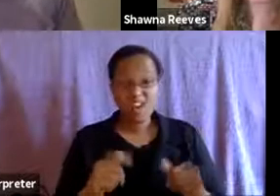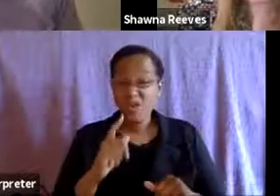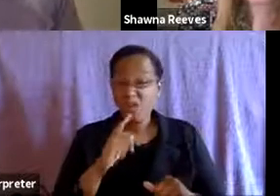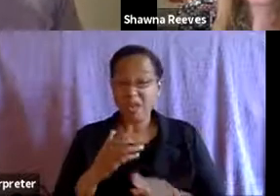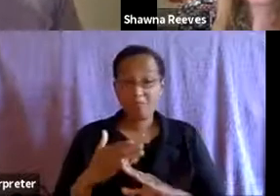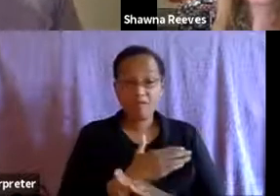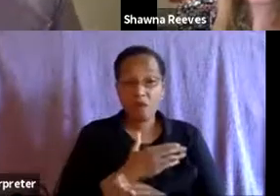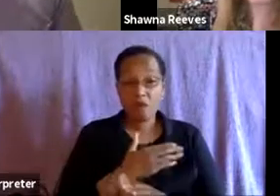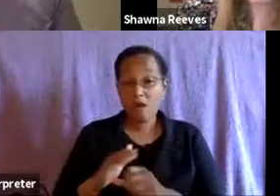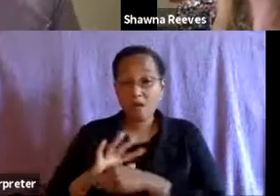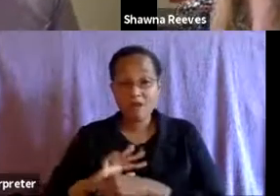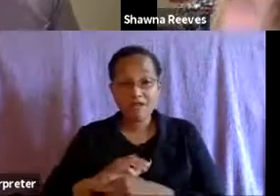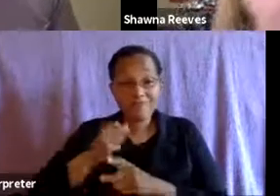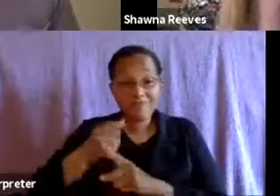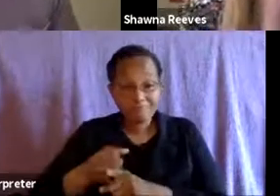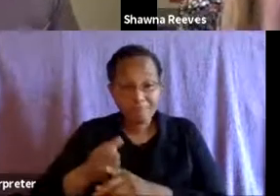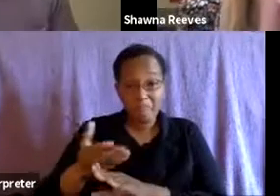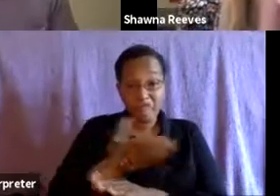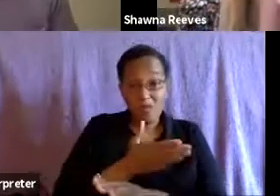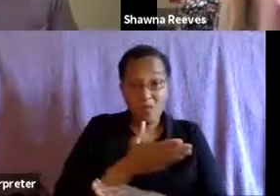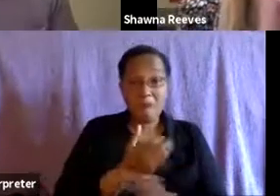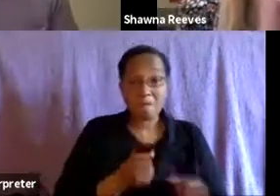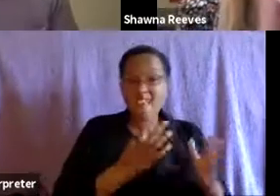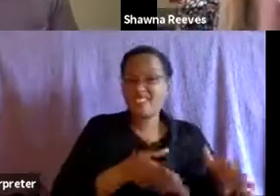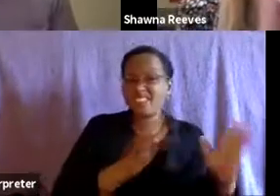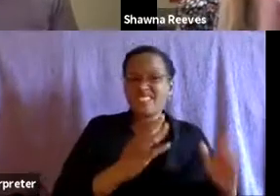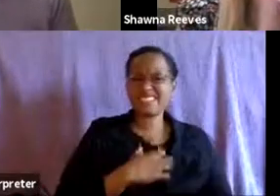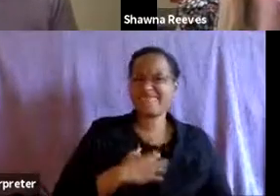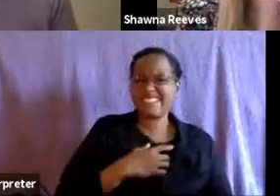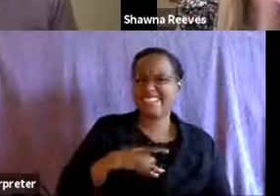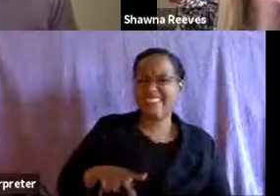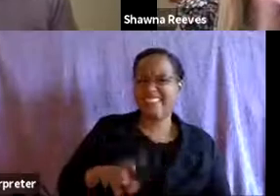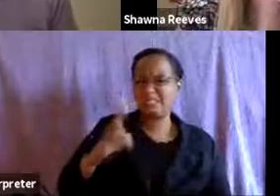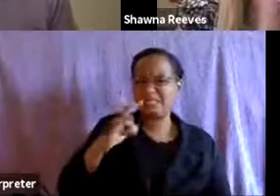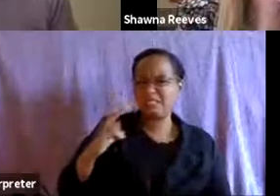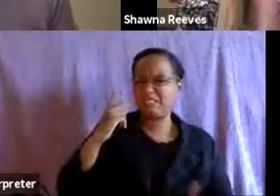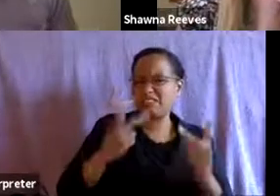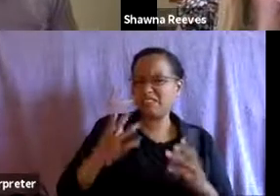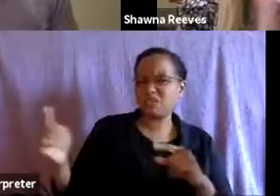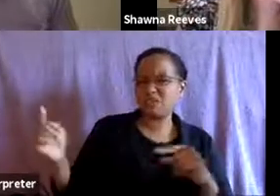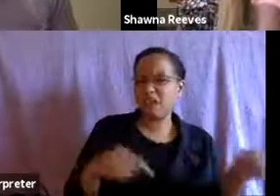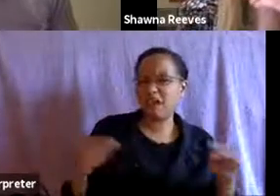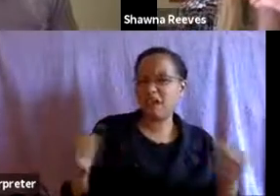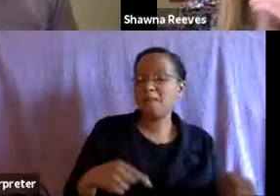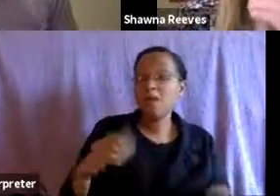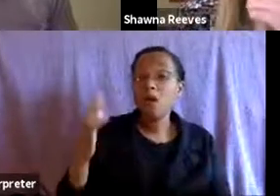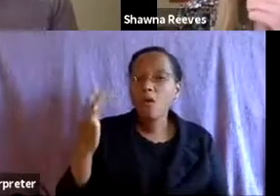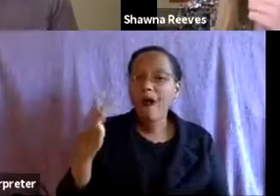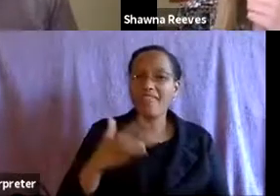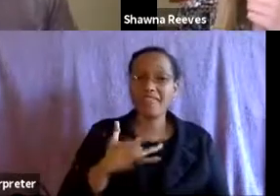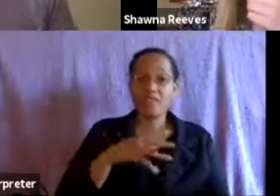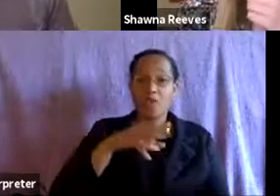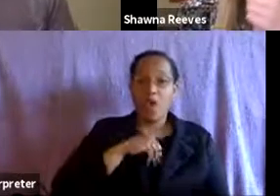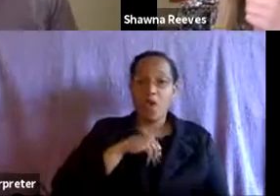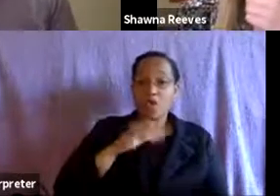things about the pandemic has been the suspension of all the rules and the legal structures as we